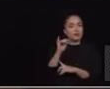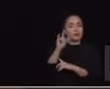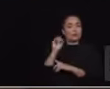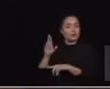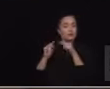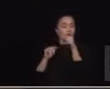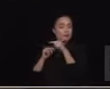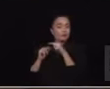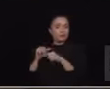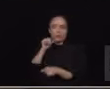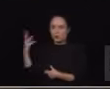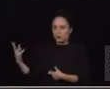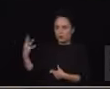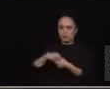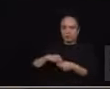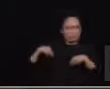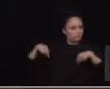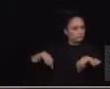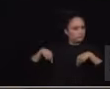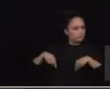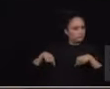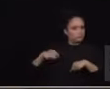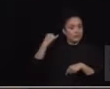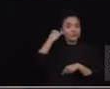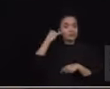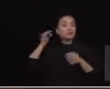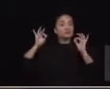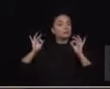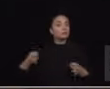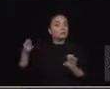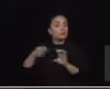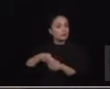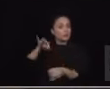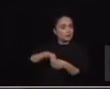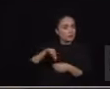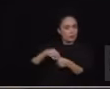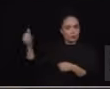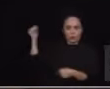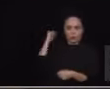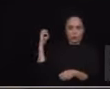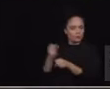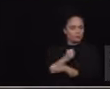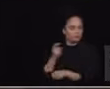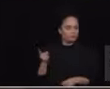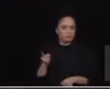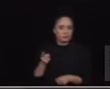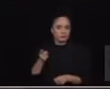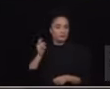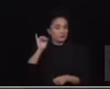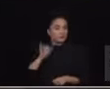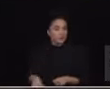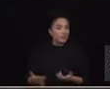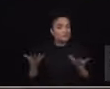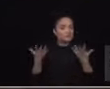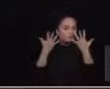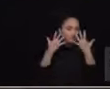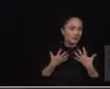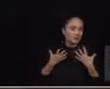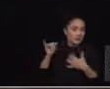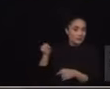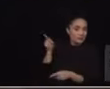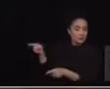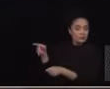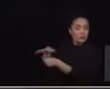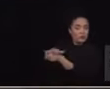next election if he decides to run. And ironically, Randy Hillier's riding is the highest vaccinated